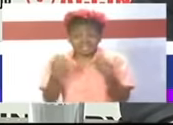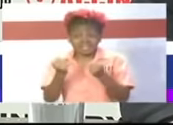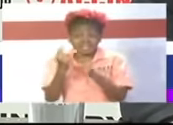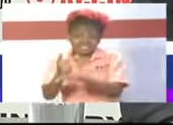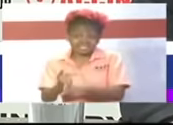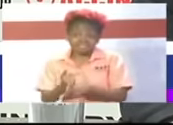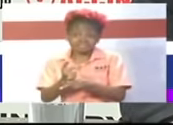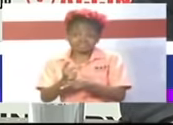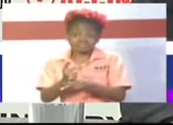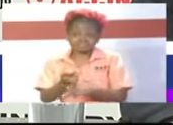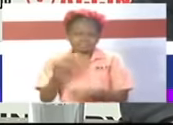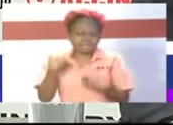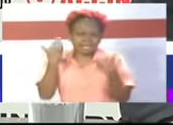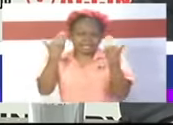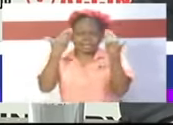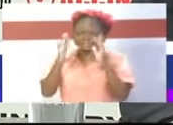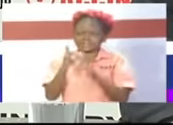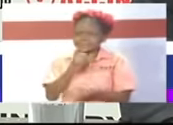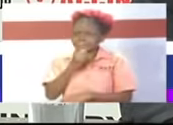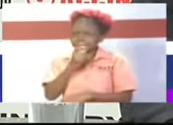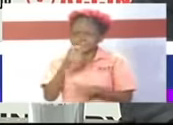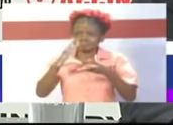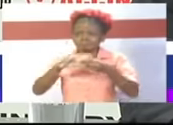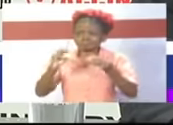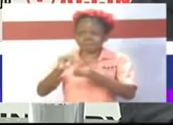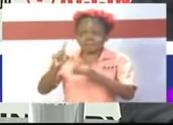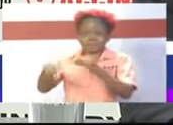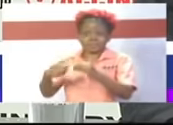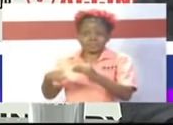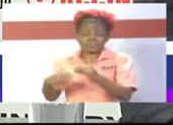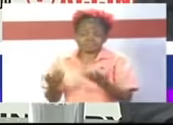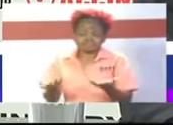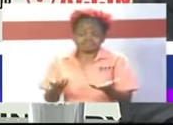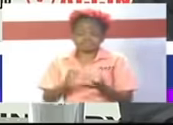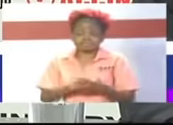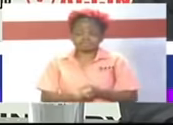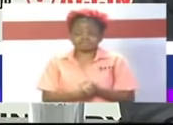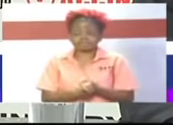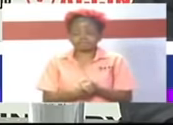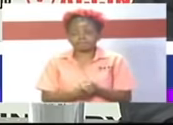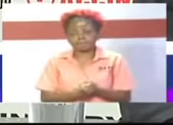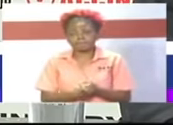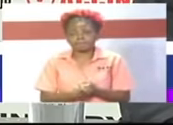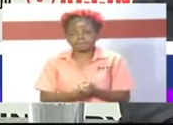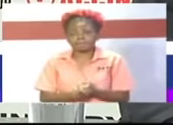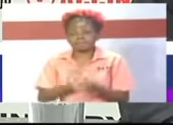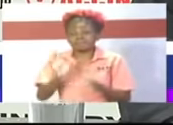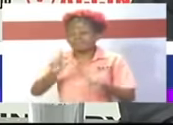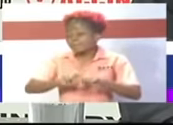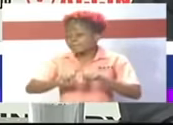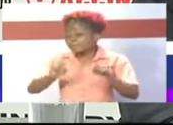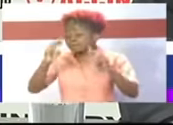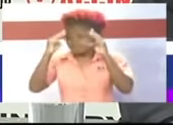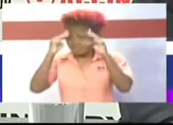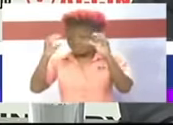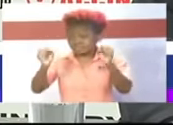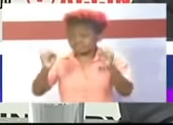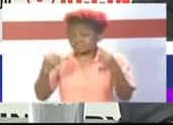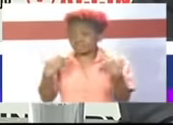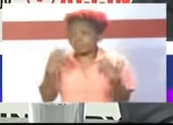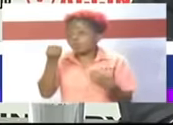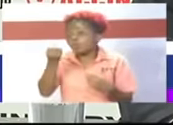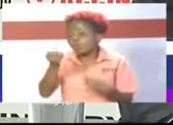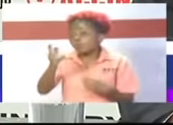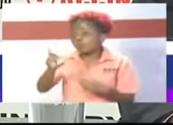of that existing healthcare system would be a judgment that either the minister or the chief technical officer would